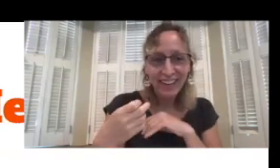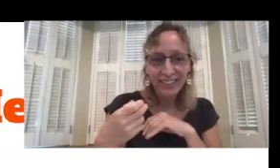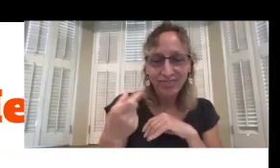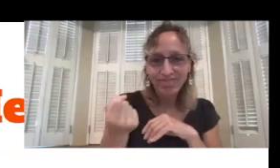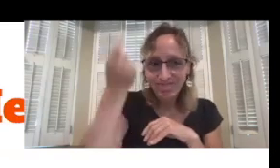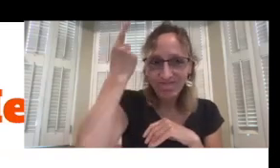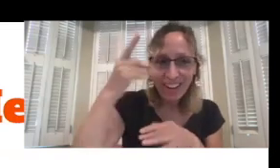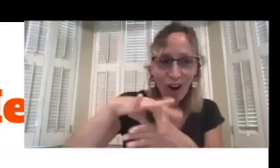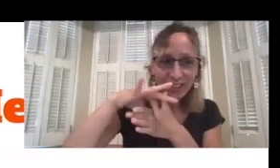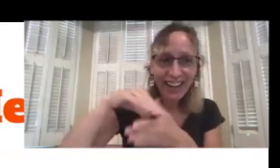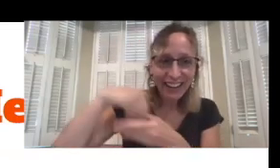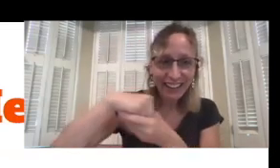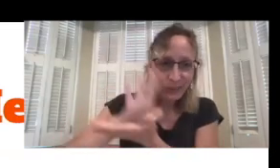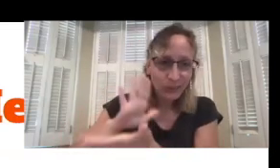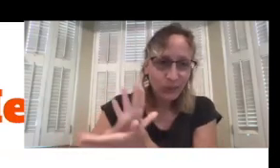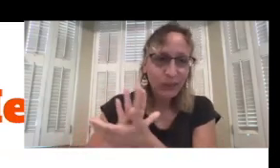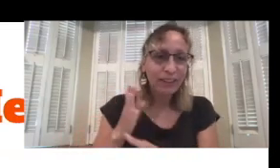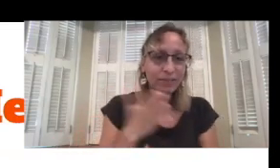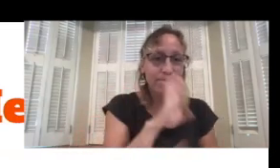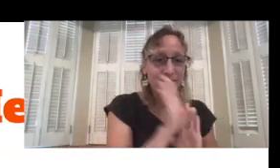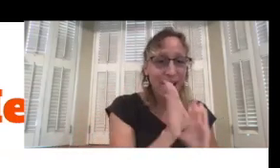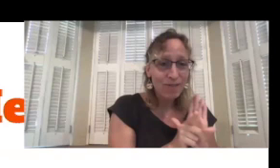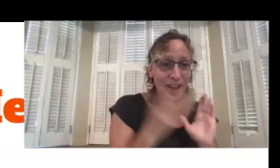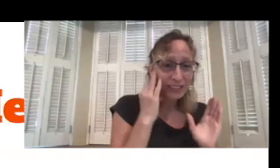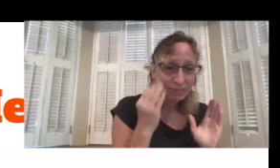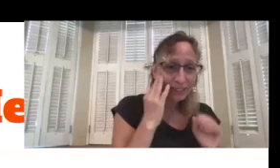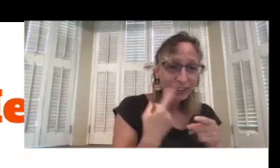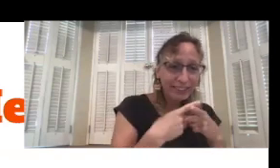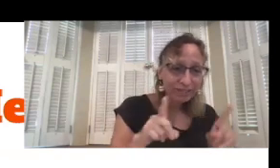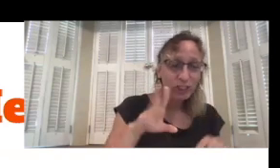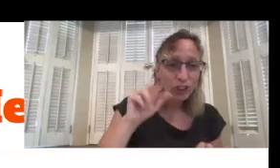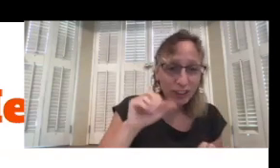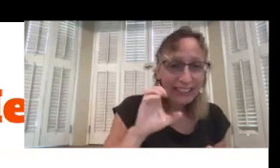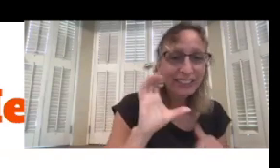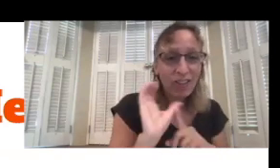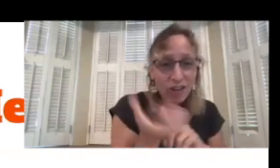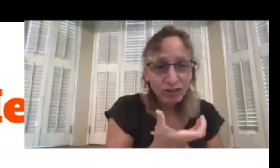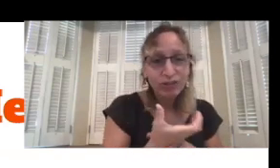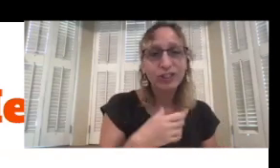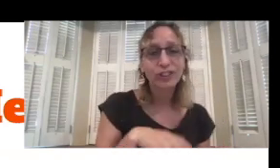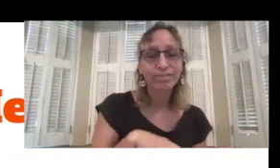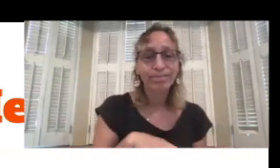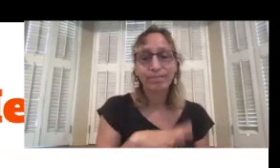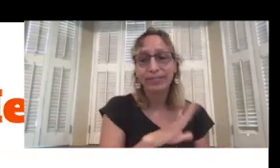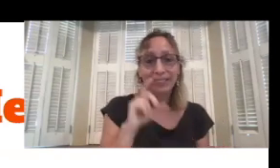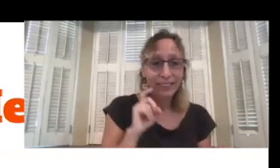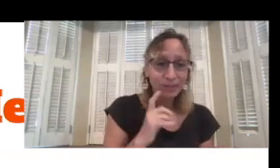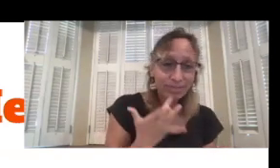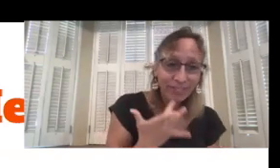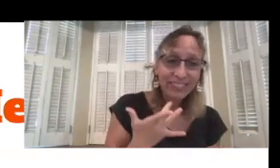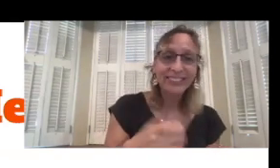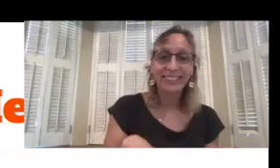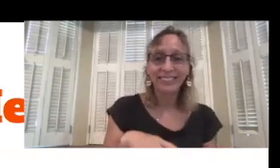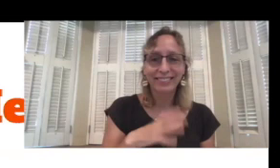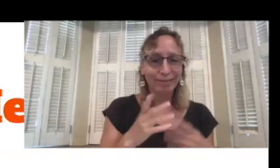This may affect how they connect to the content in schools. Again, their background and their experience may be a